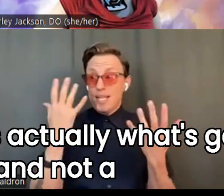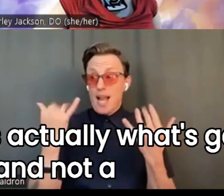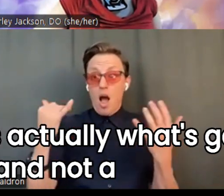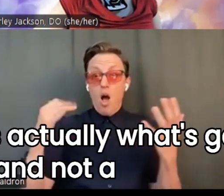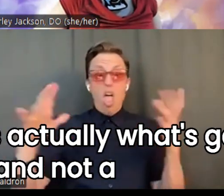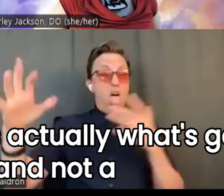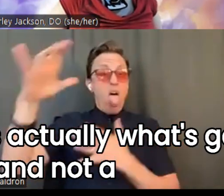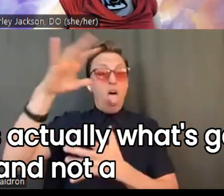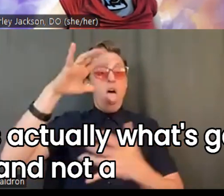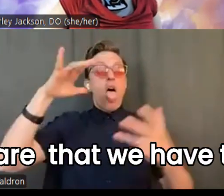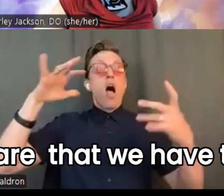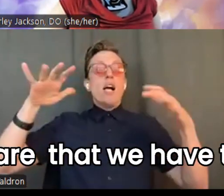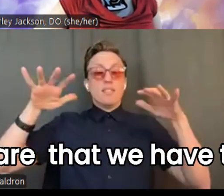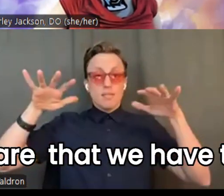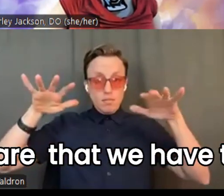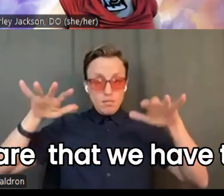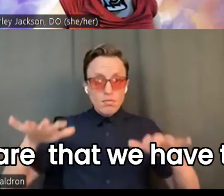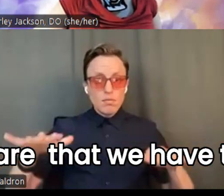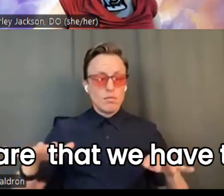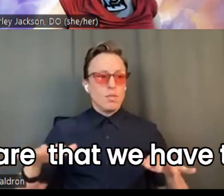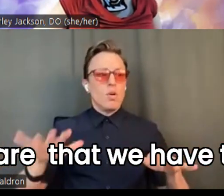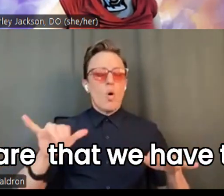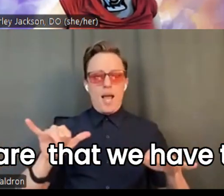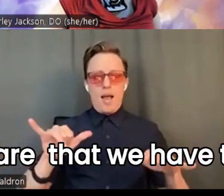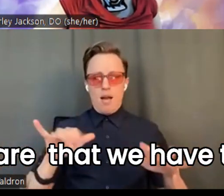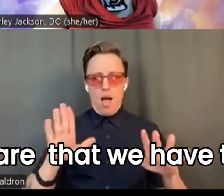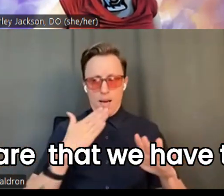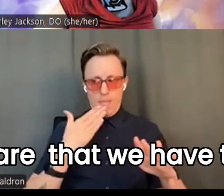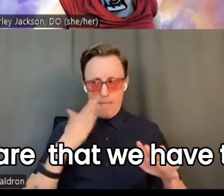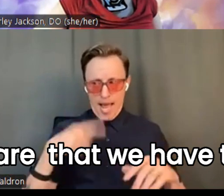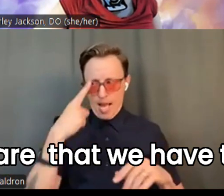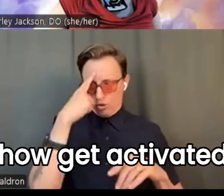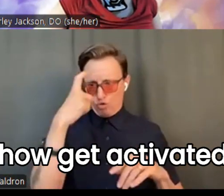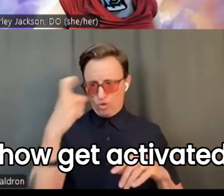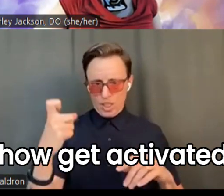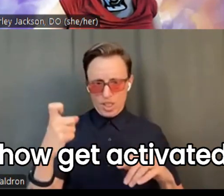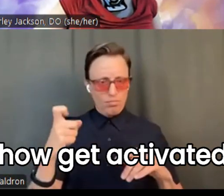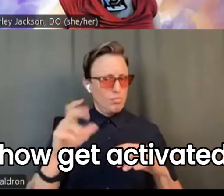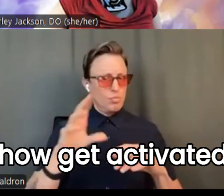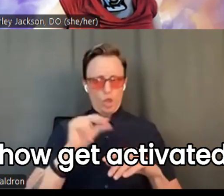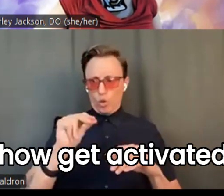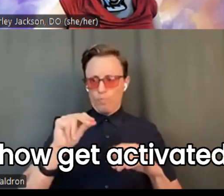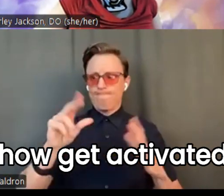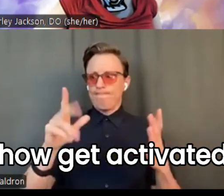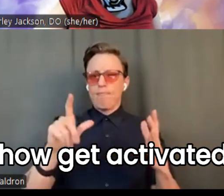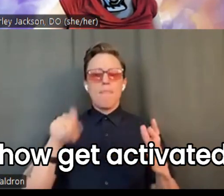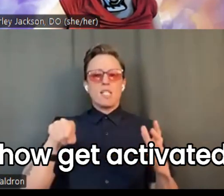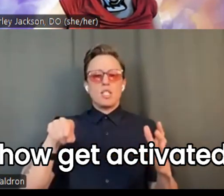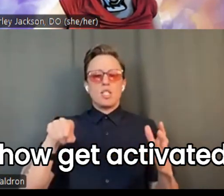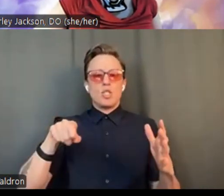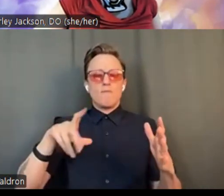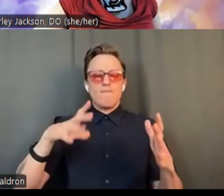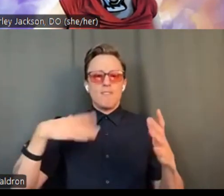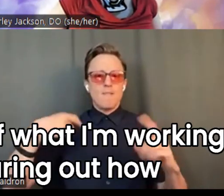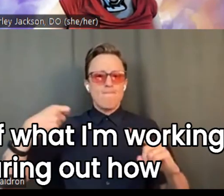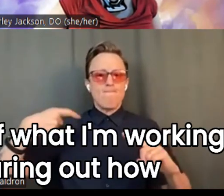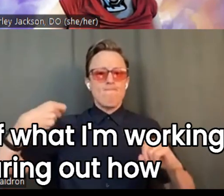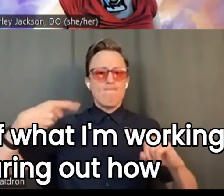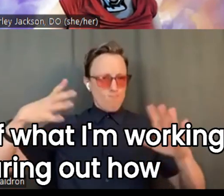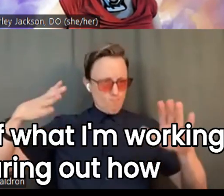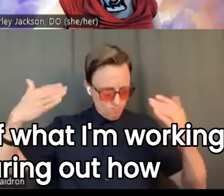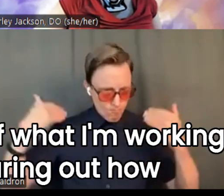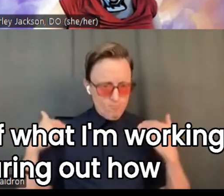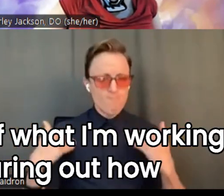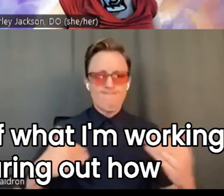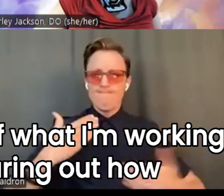actually what's going on and not a nightmare, that we have to somehow get activated. So